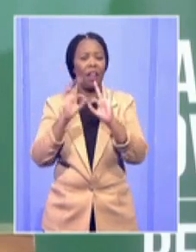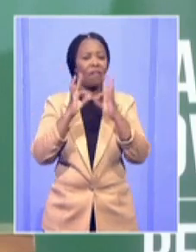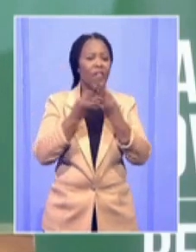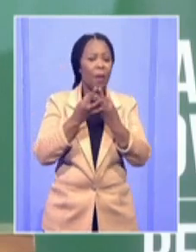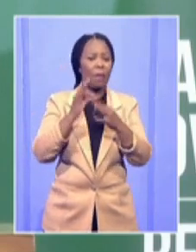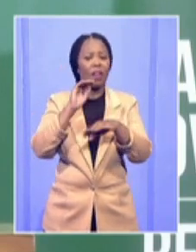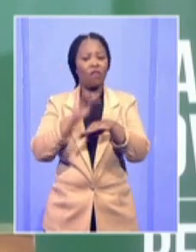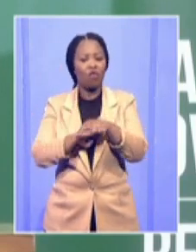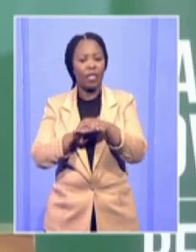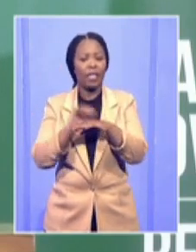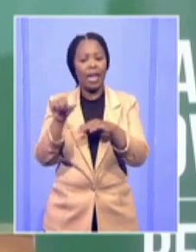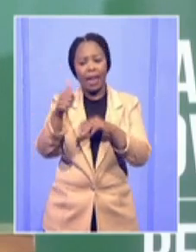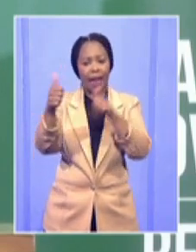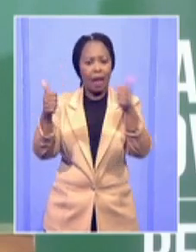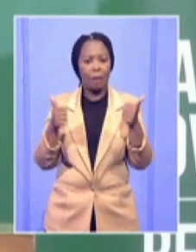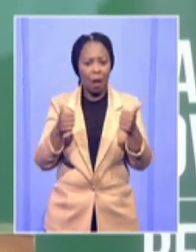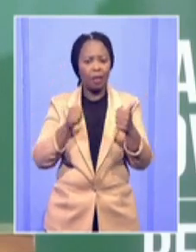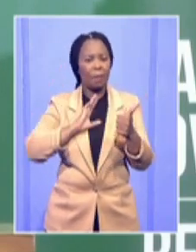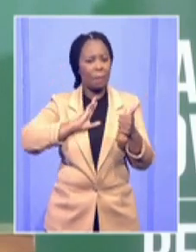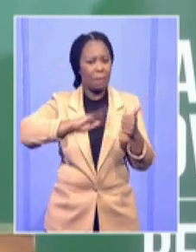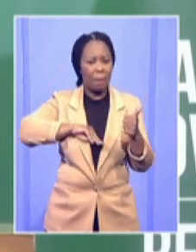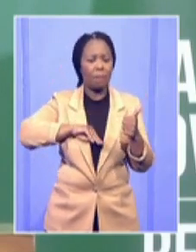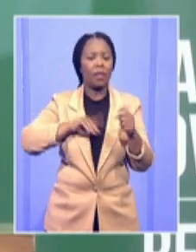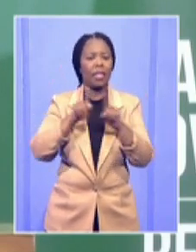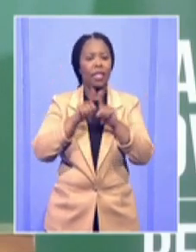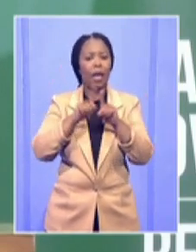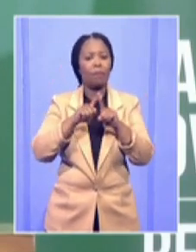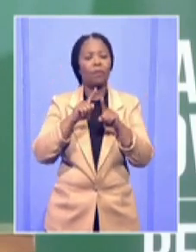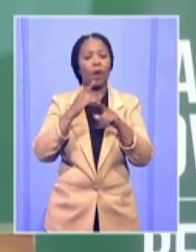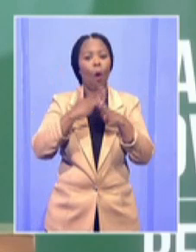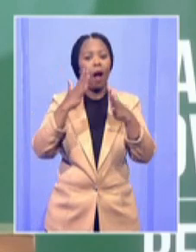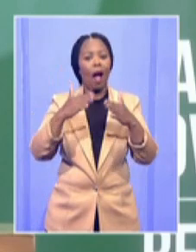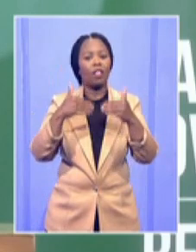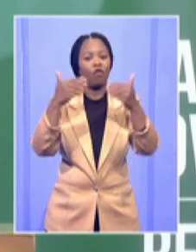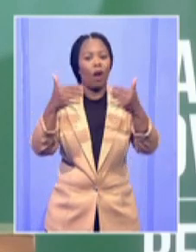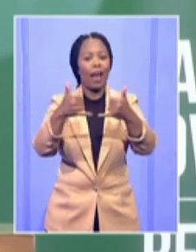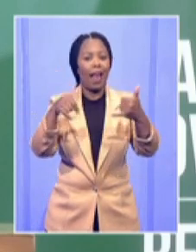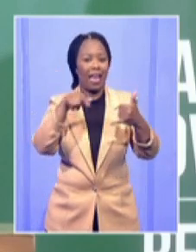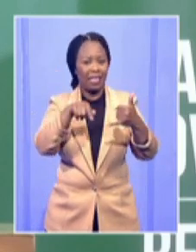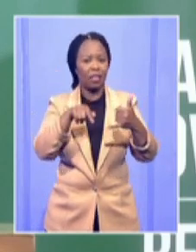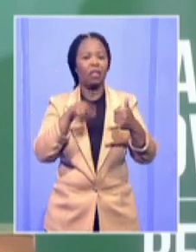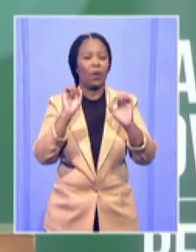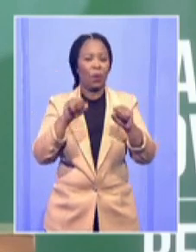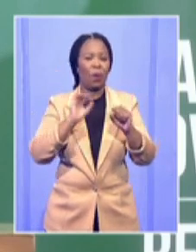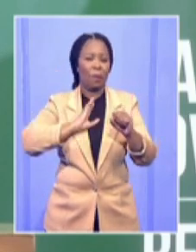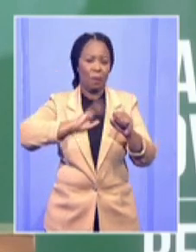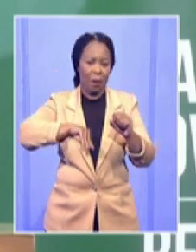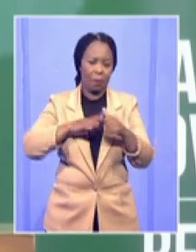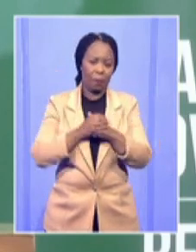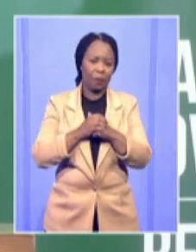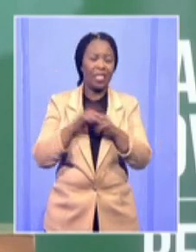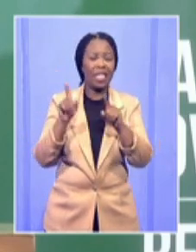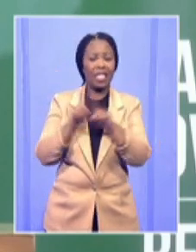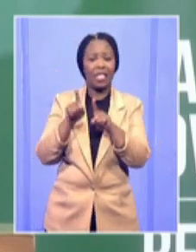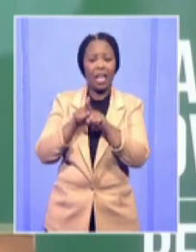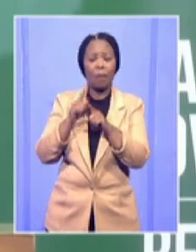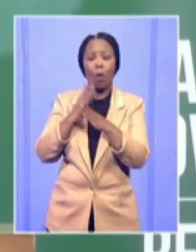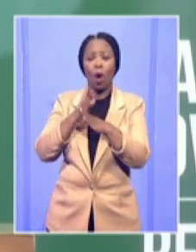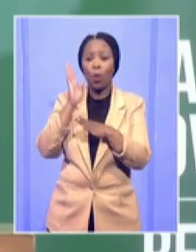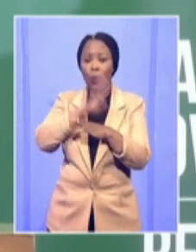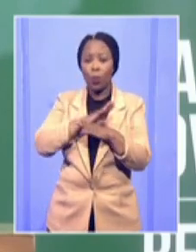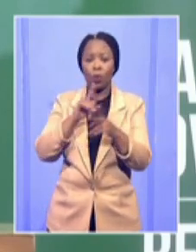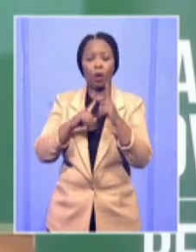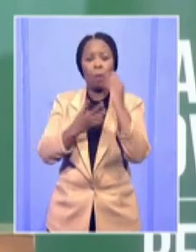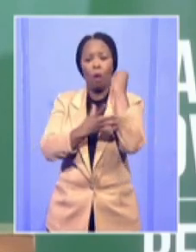neighbors, and the frontline workers. Pre-existing socio-economic challenges of unemployment, poverty, and